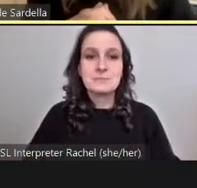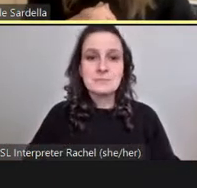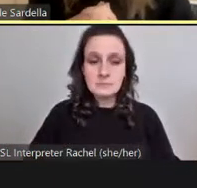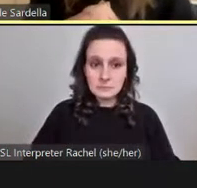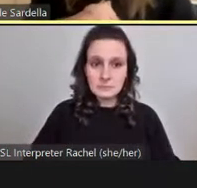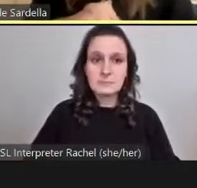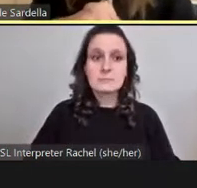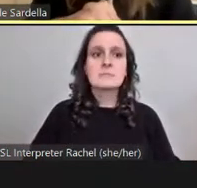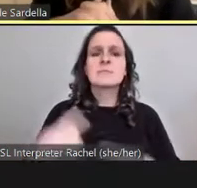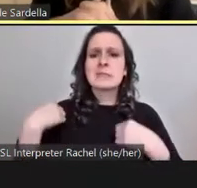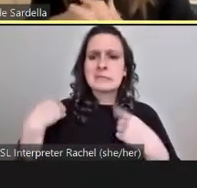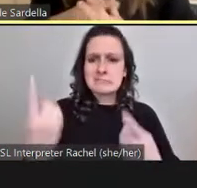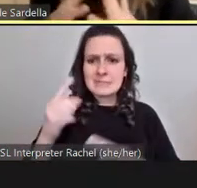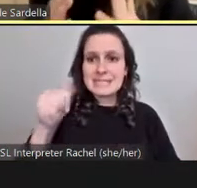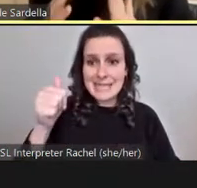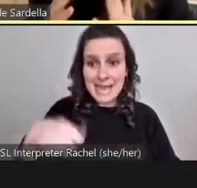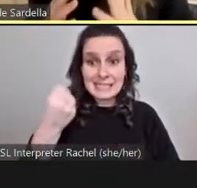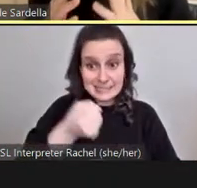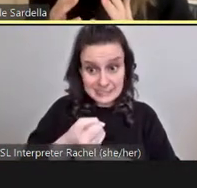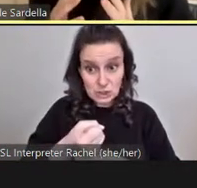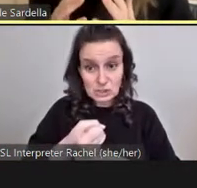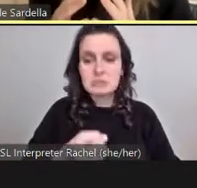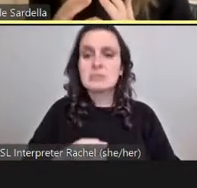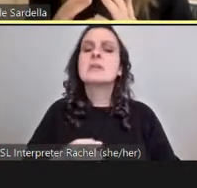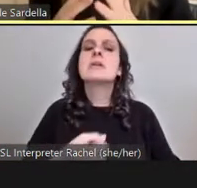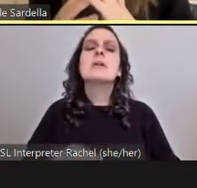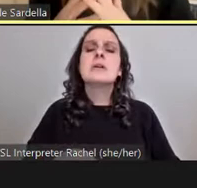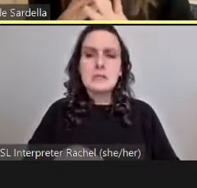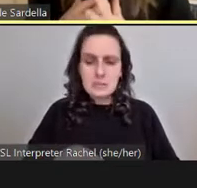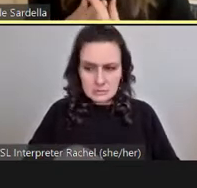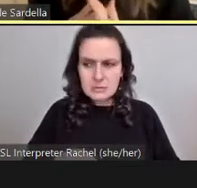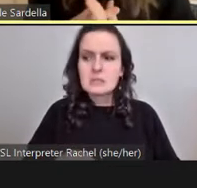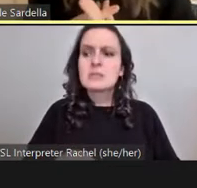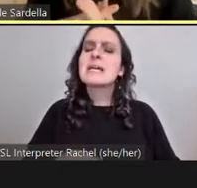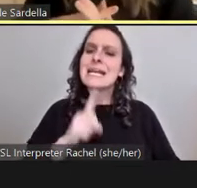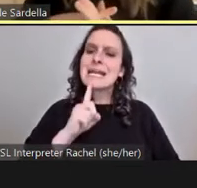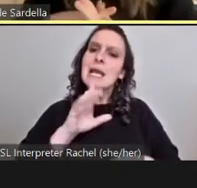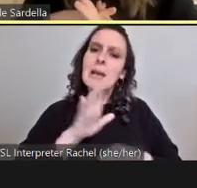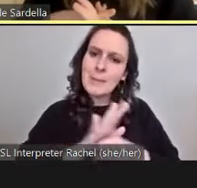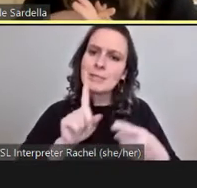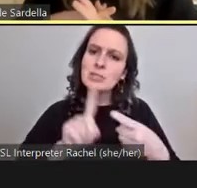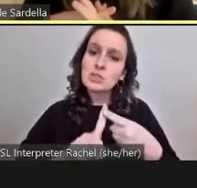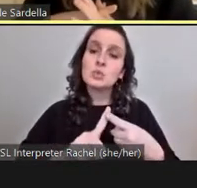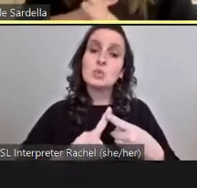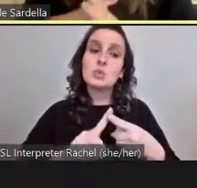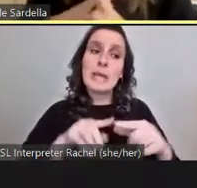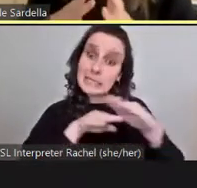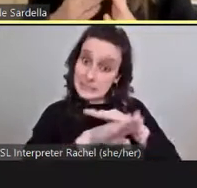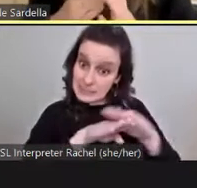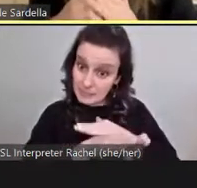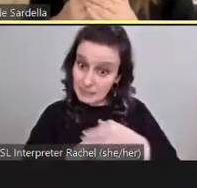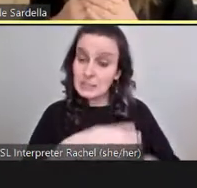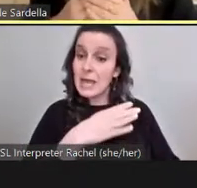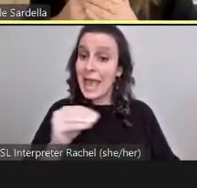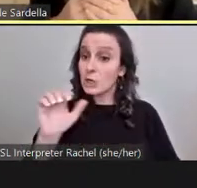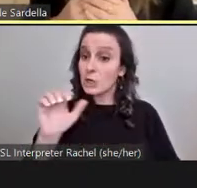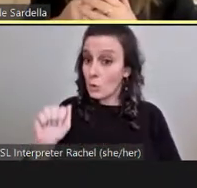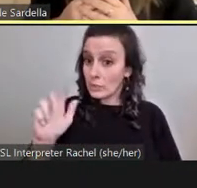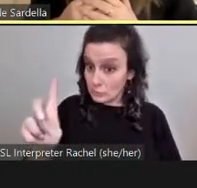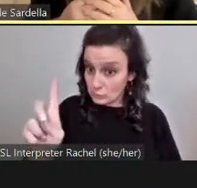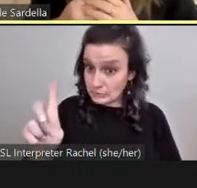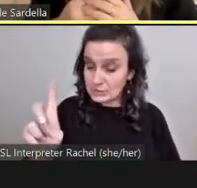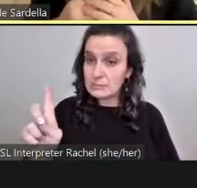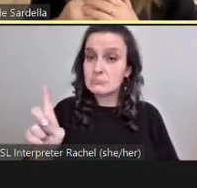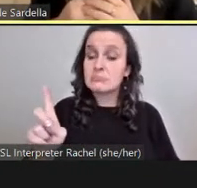said, the commitment to accessibility and to audio description from